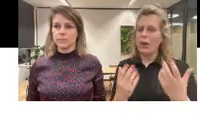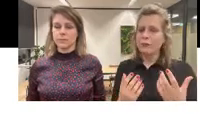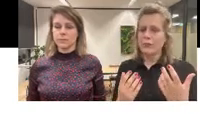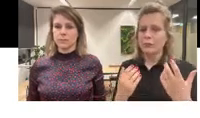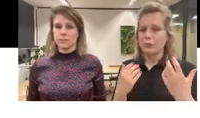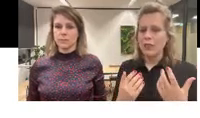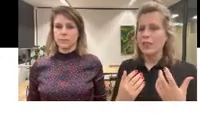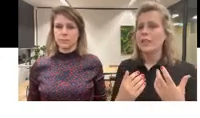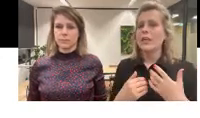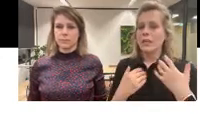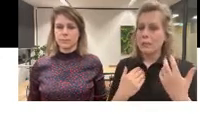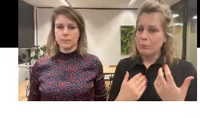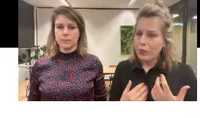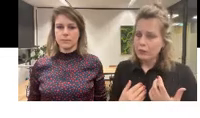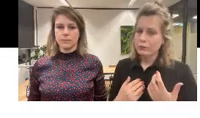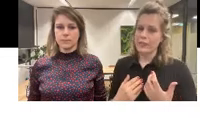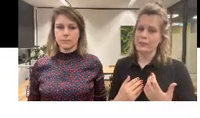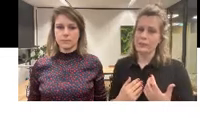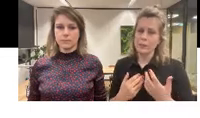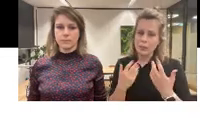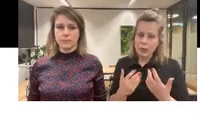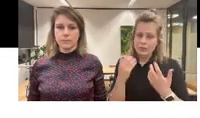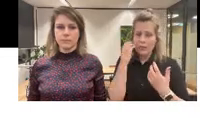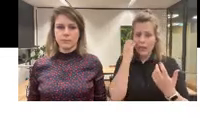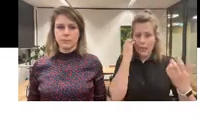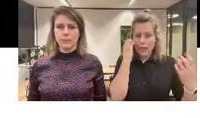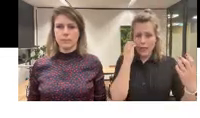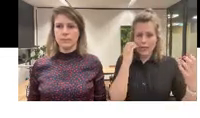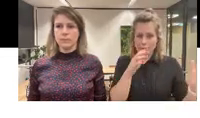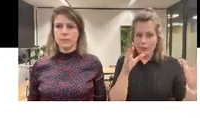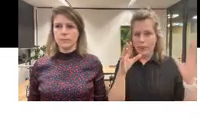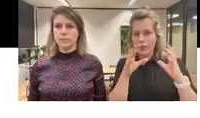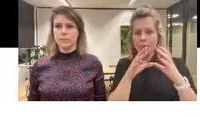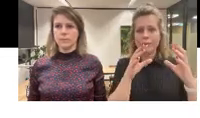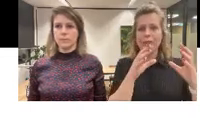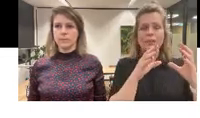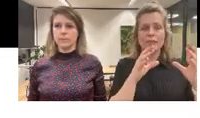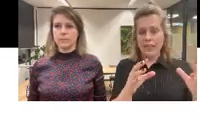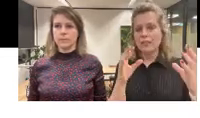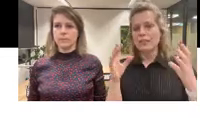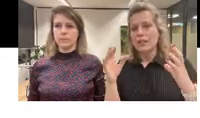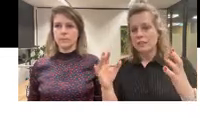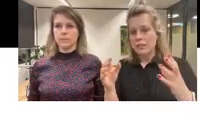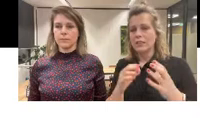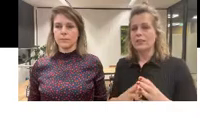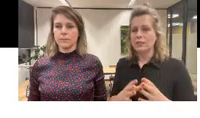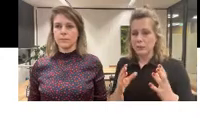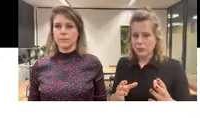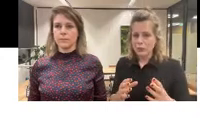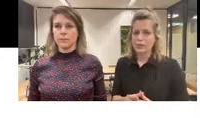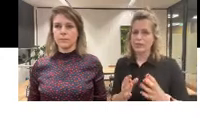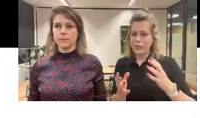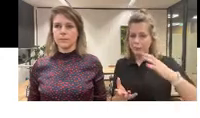is offered is really an important factor, because in a second study,